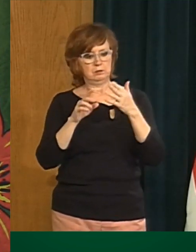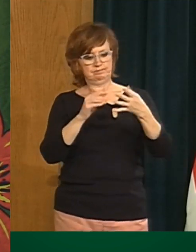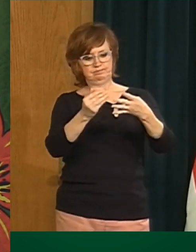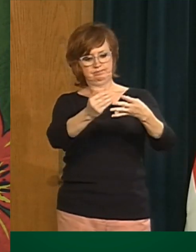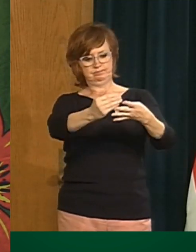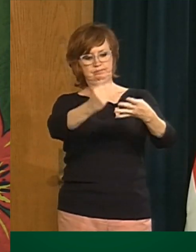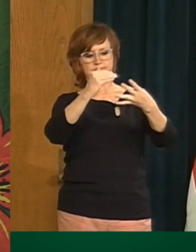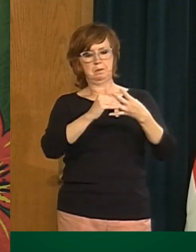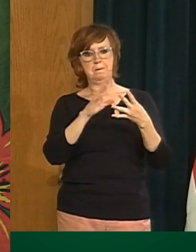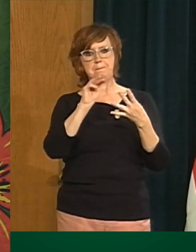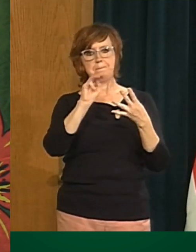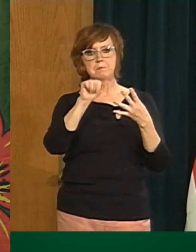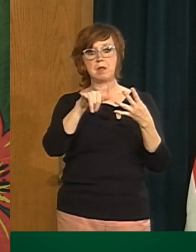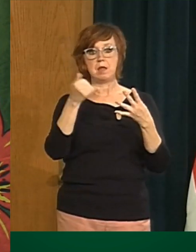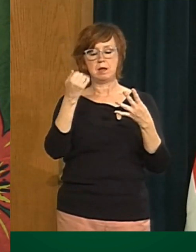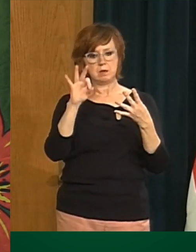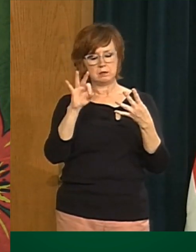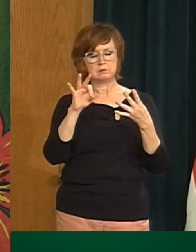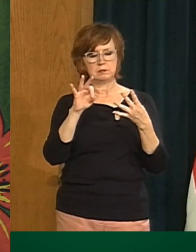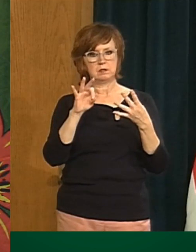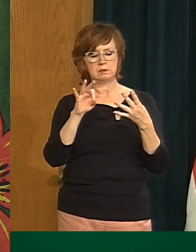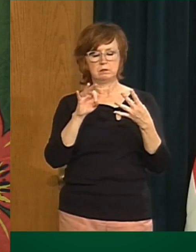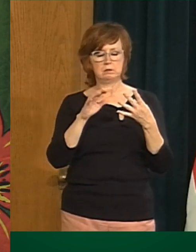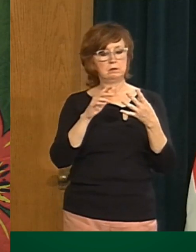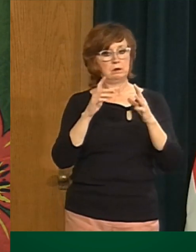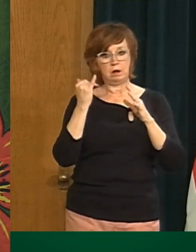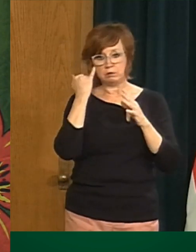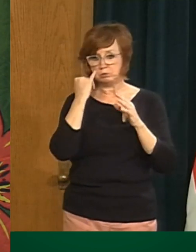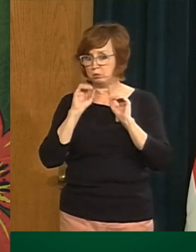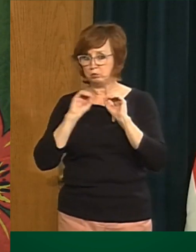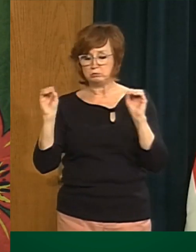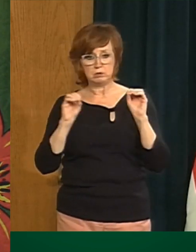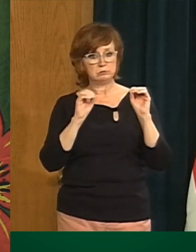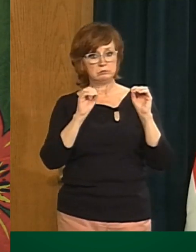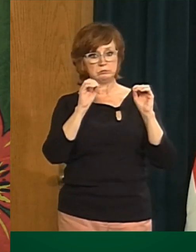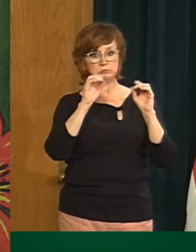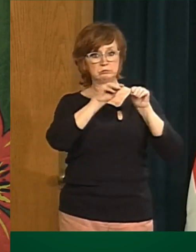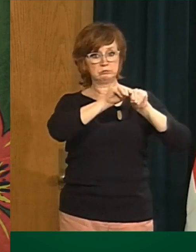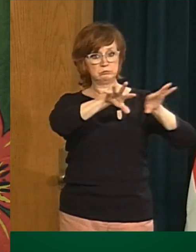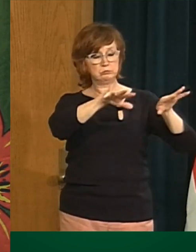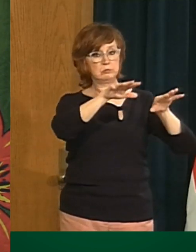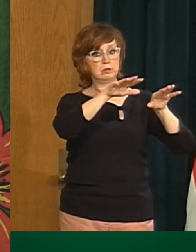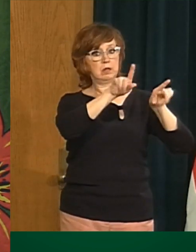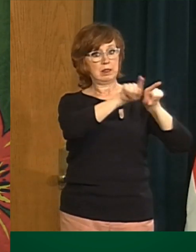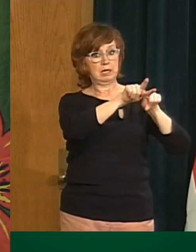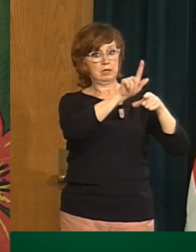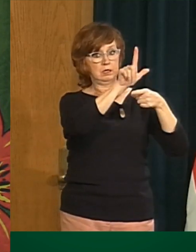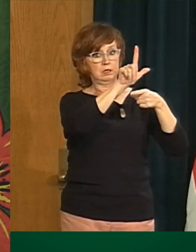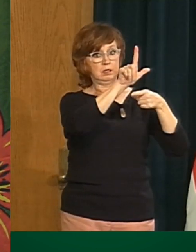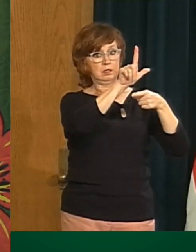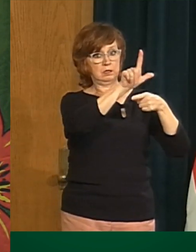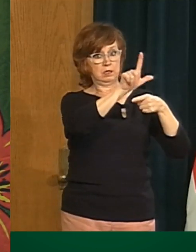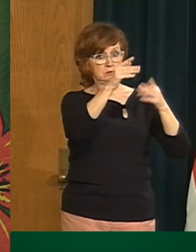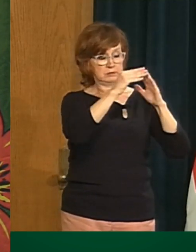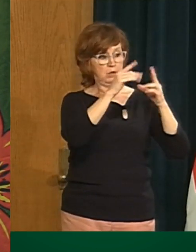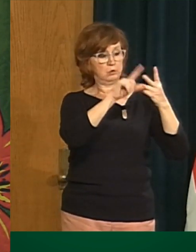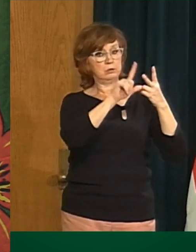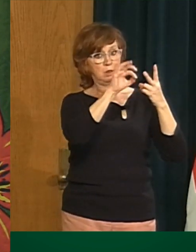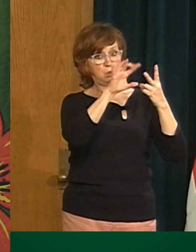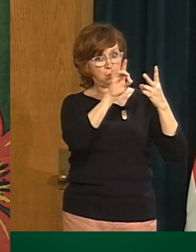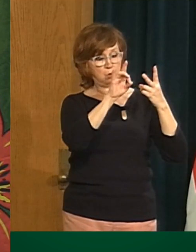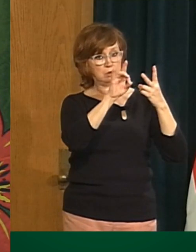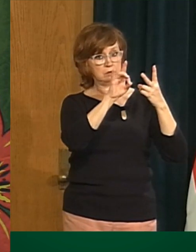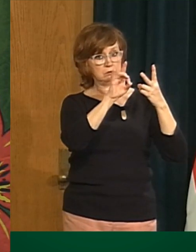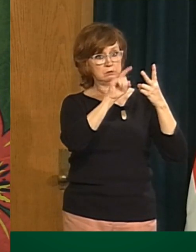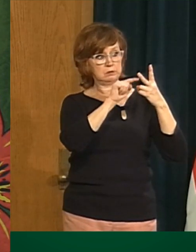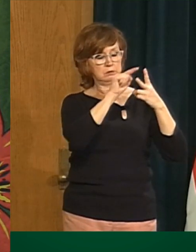localized outbreaks like we have experienced in Loche or to a lesser degree in Lloydminster. And we are hopeful